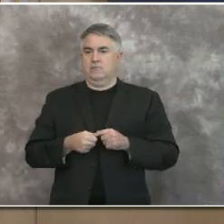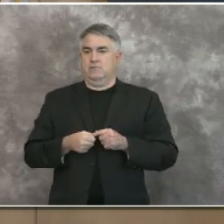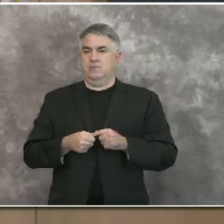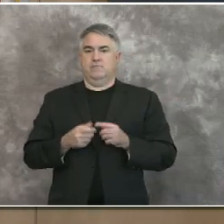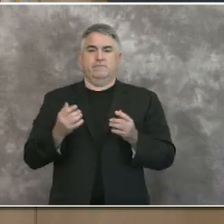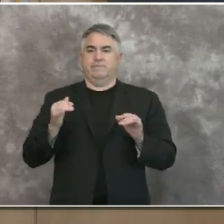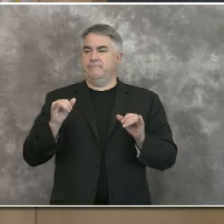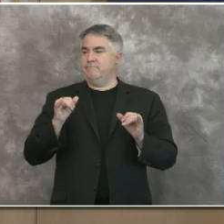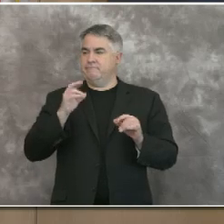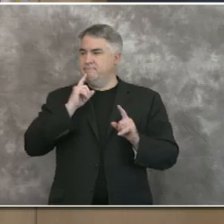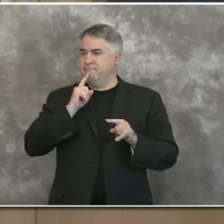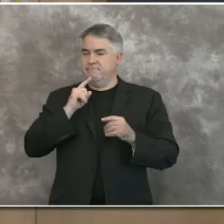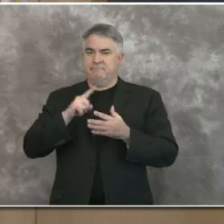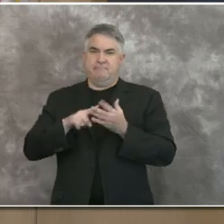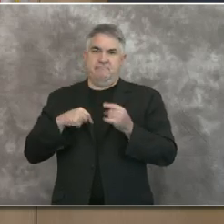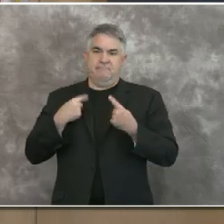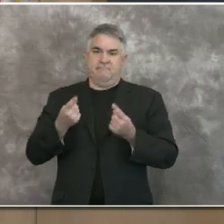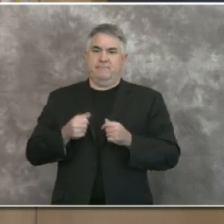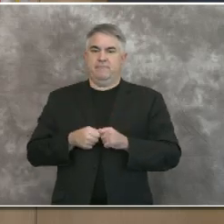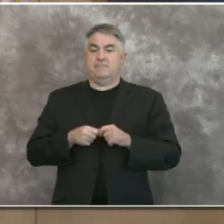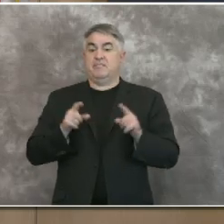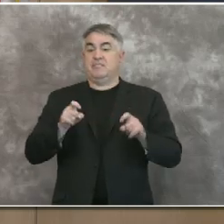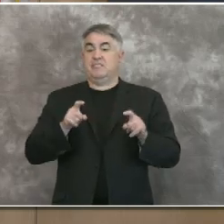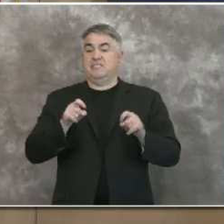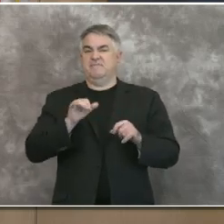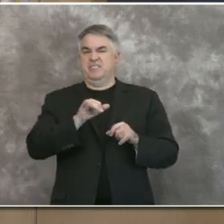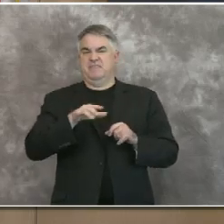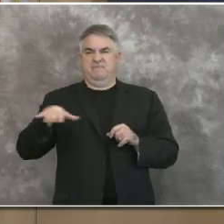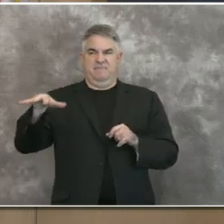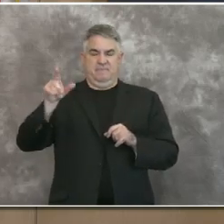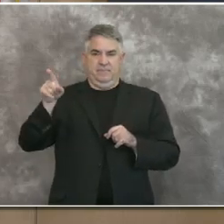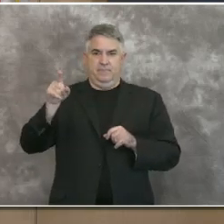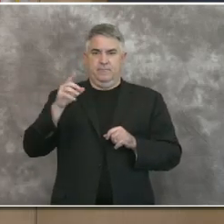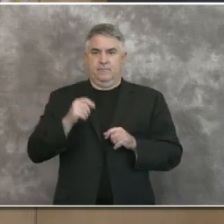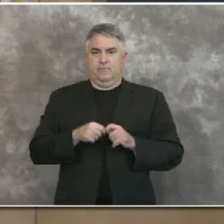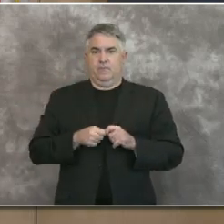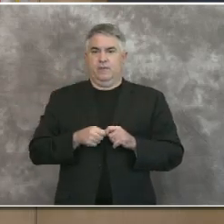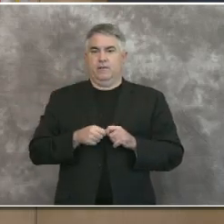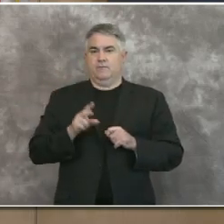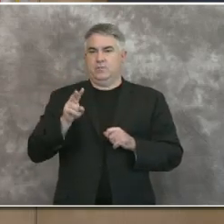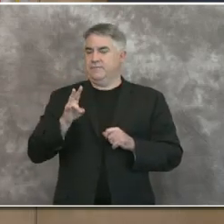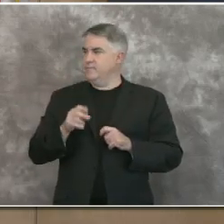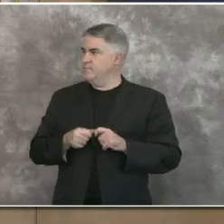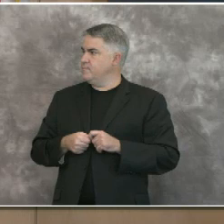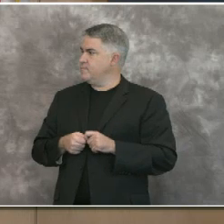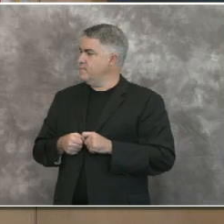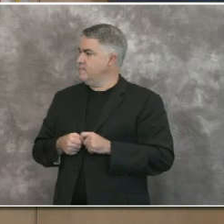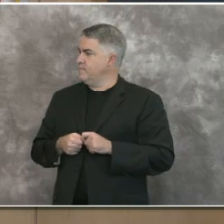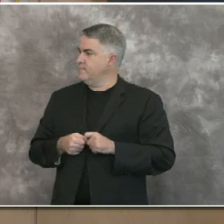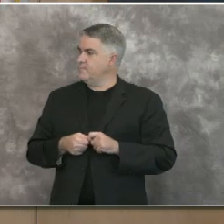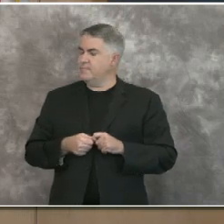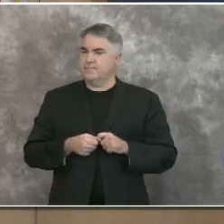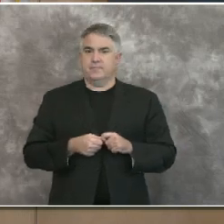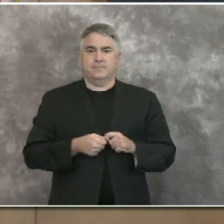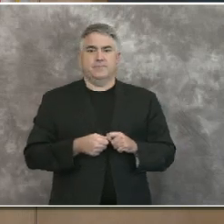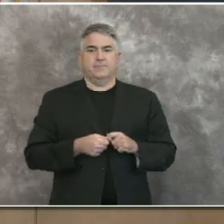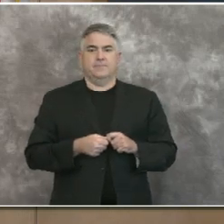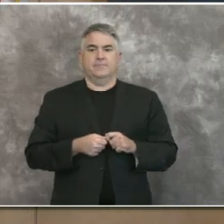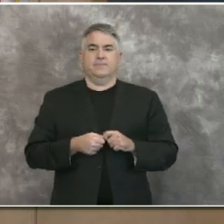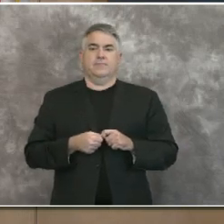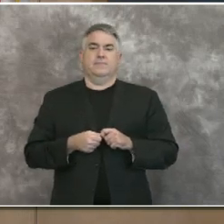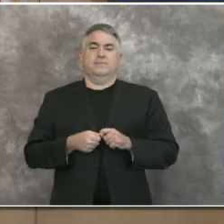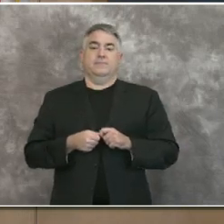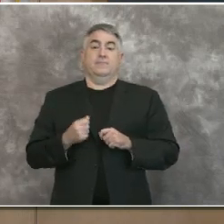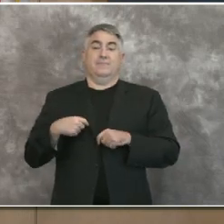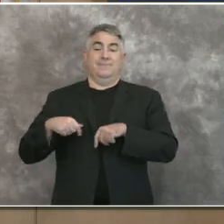are awaiting retesting of those individuals. Before we jump into our charts, I just want to point out today is another milestone for us. This is